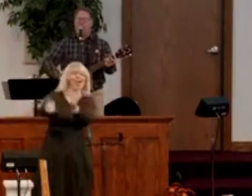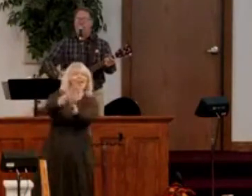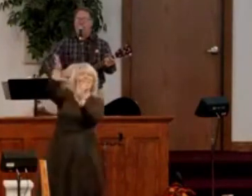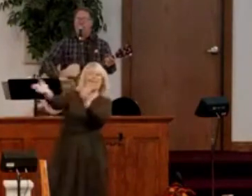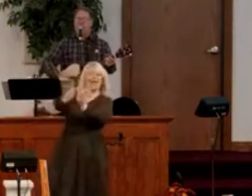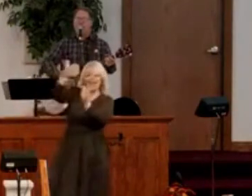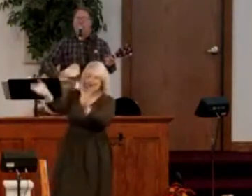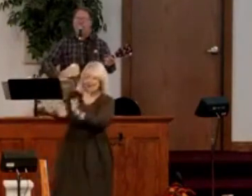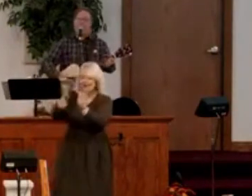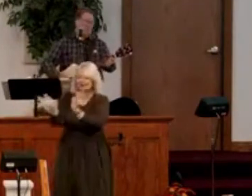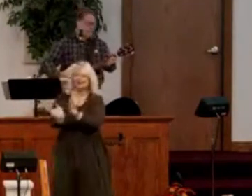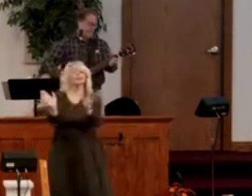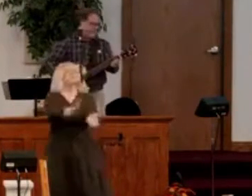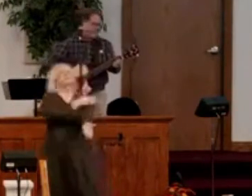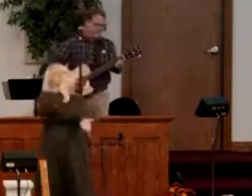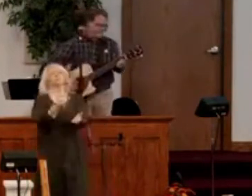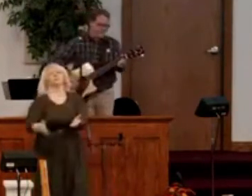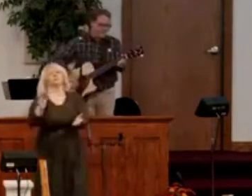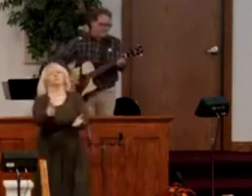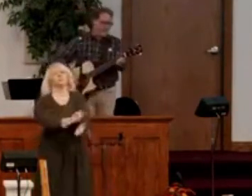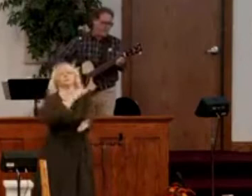praise. Yeah, yeah.